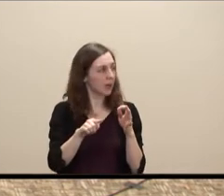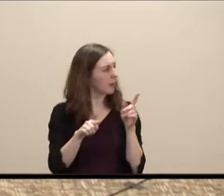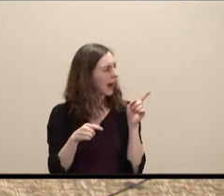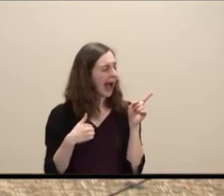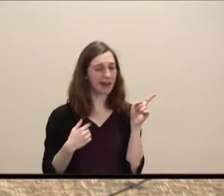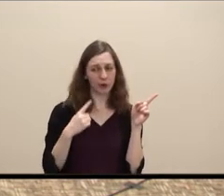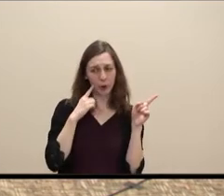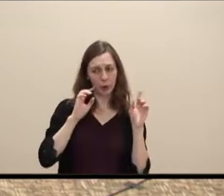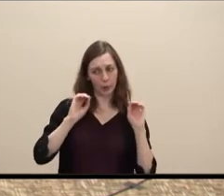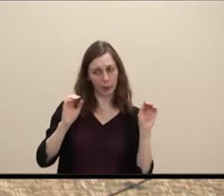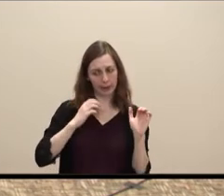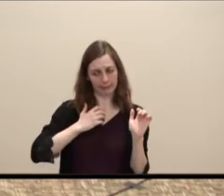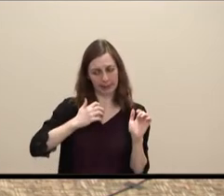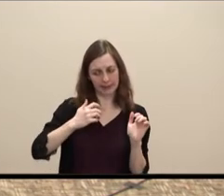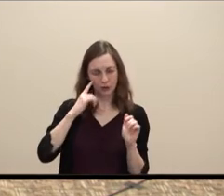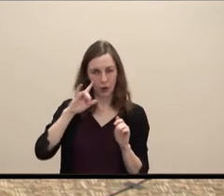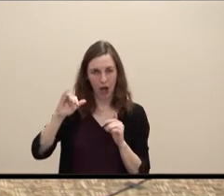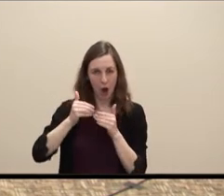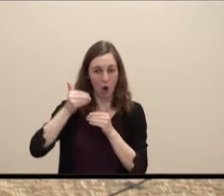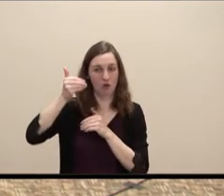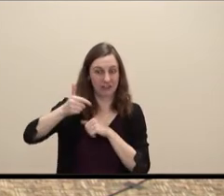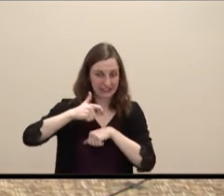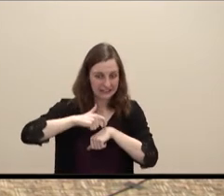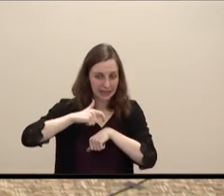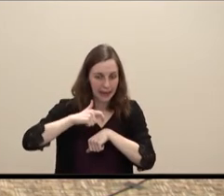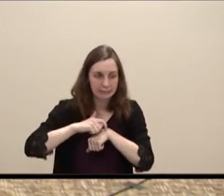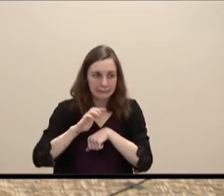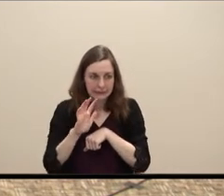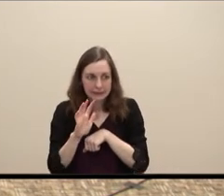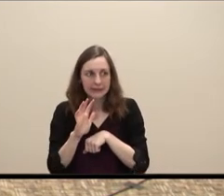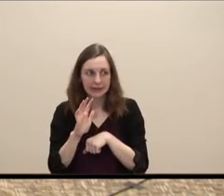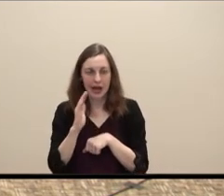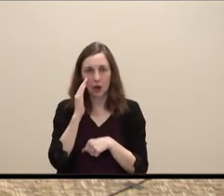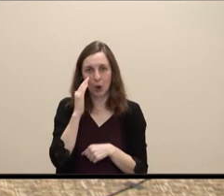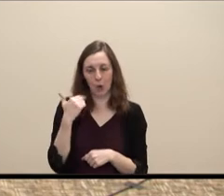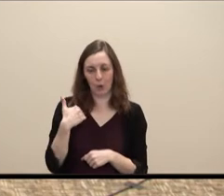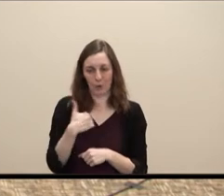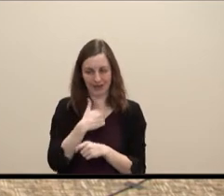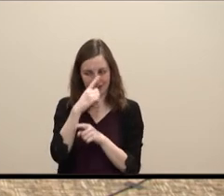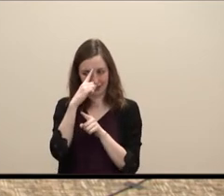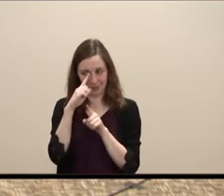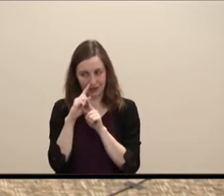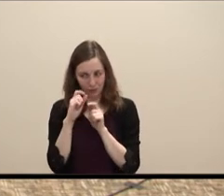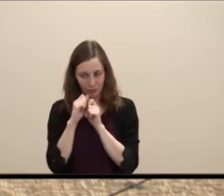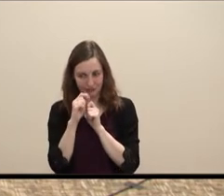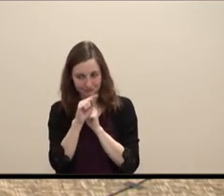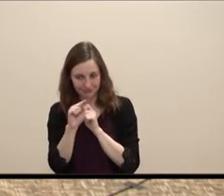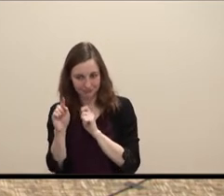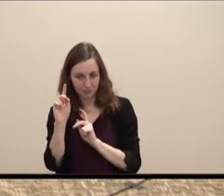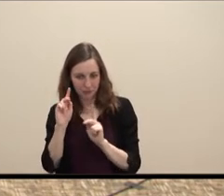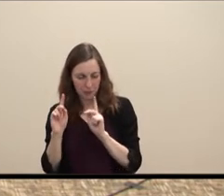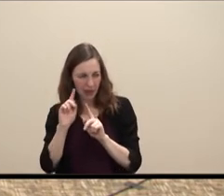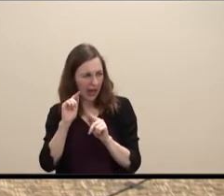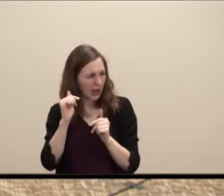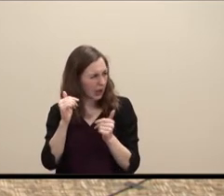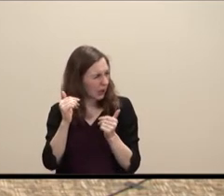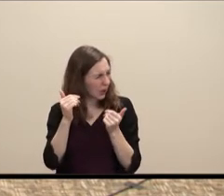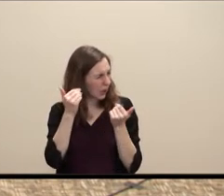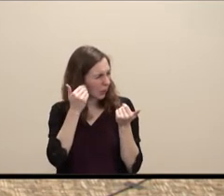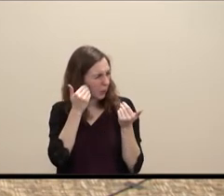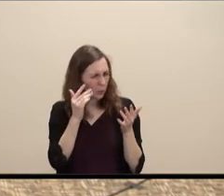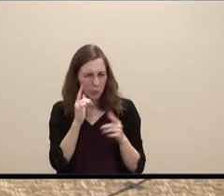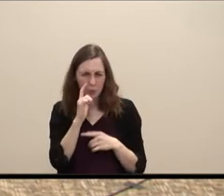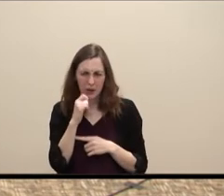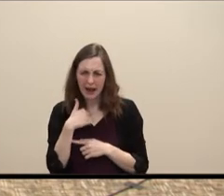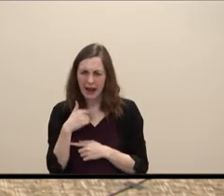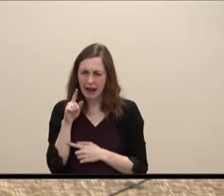over time, but I get real self-conscious about it because we've committed to people. If I don't know who, I was